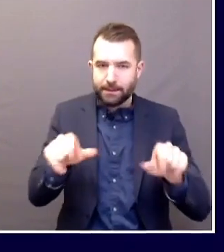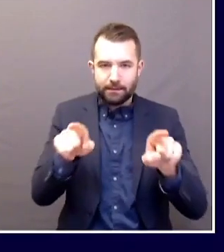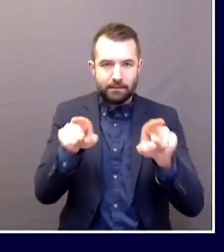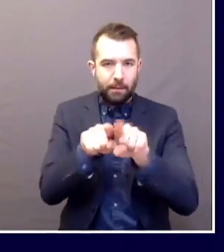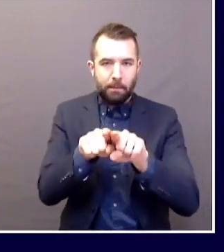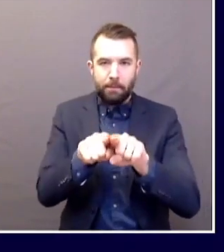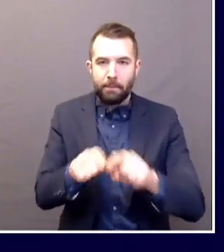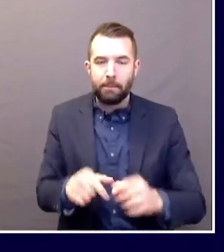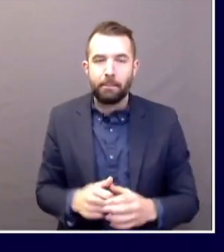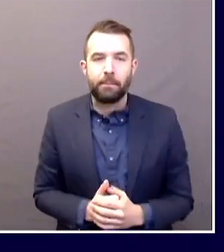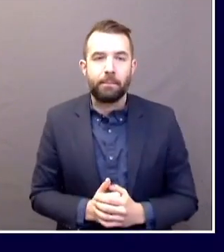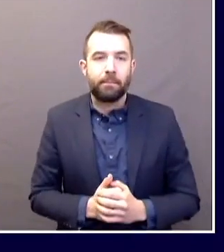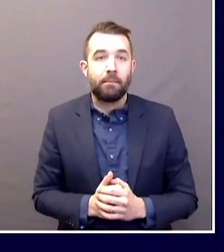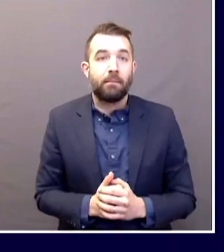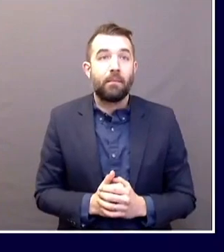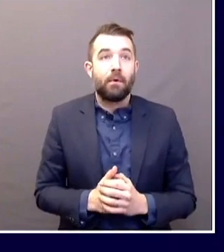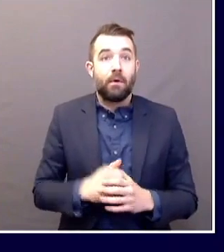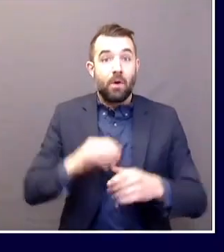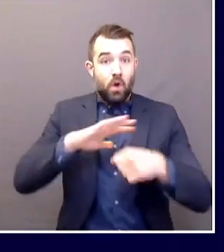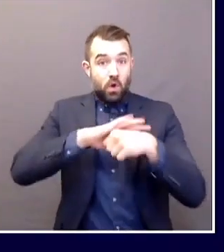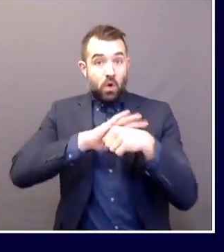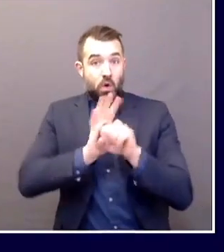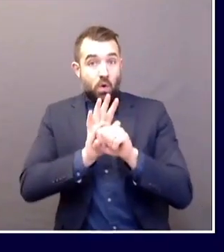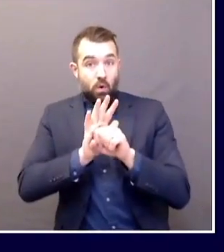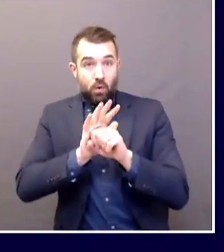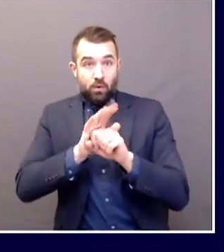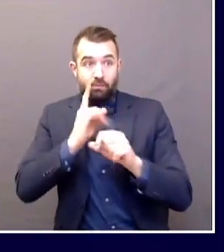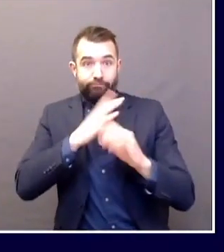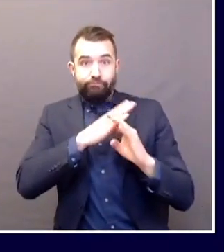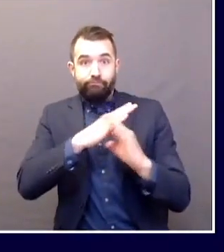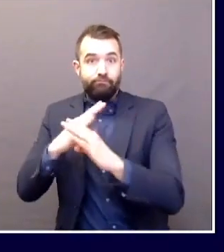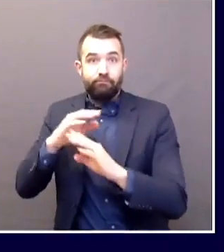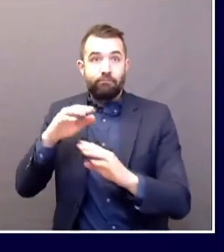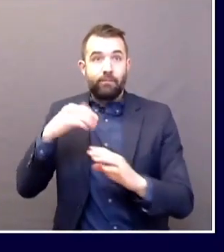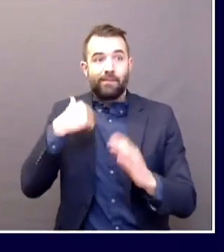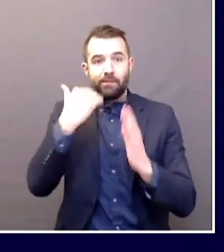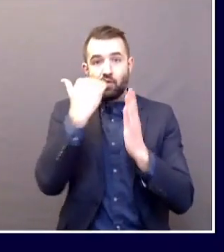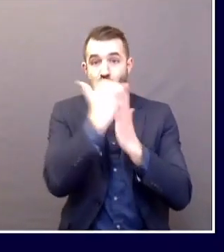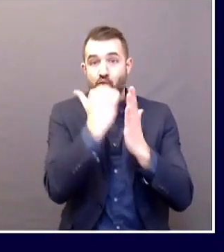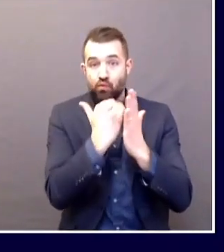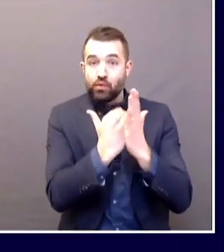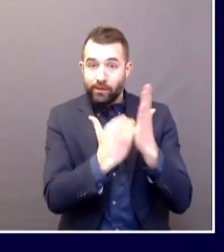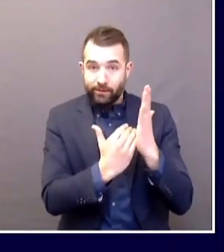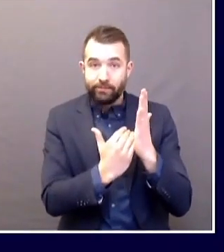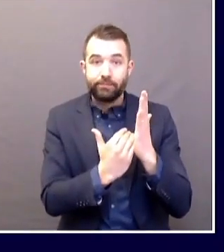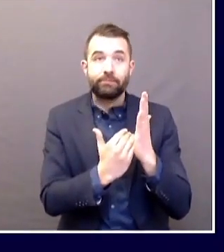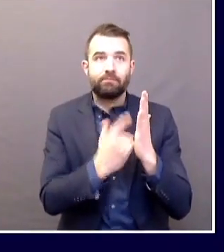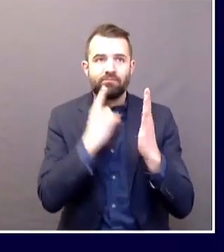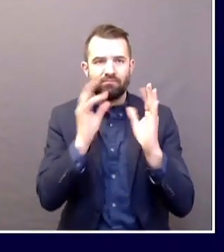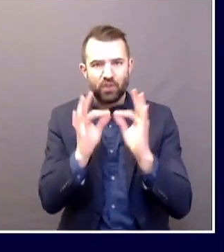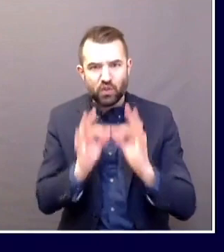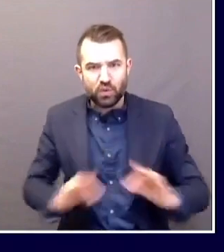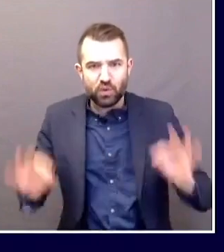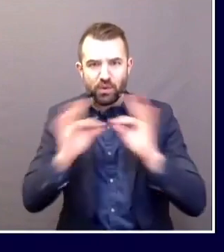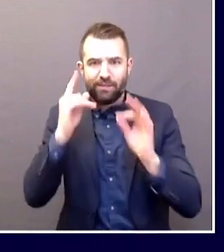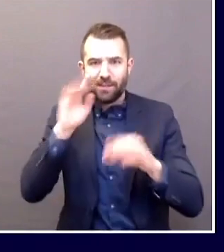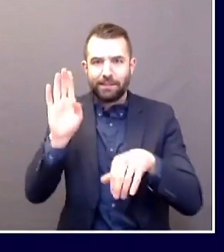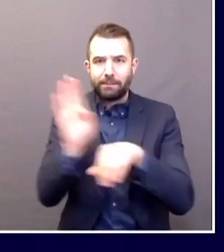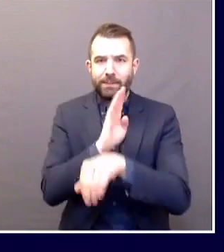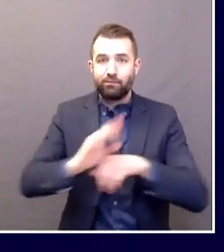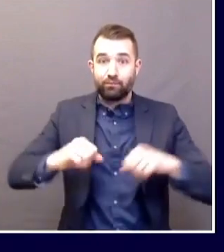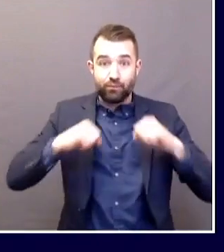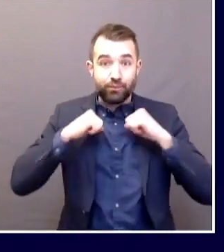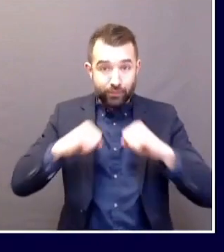the specific COVID-19 prevention checklists, which are critical to keeping businesses safe for Maine people and